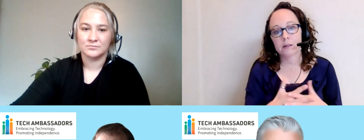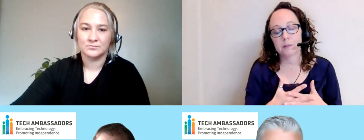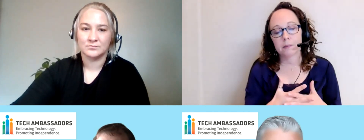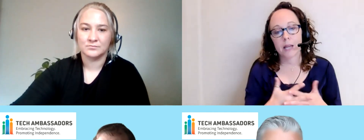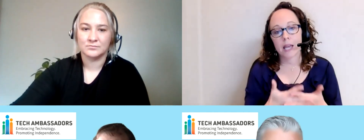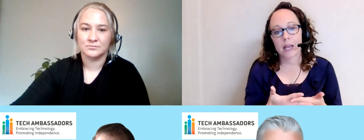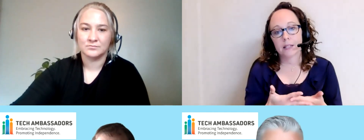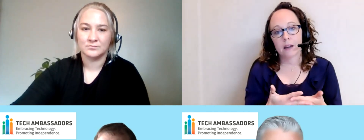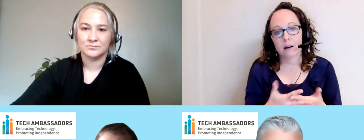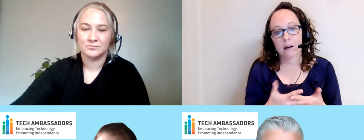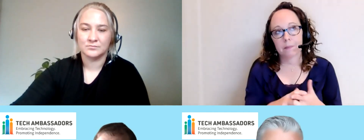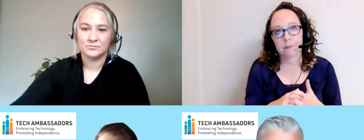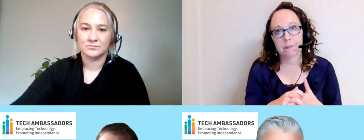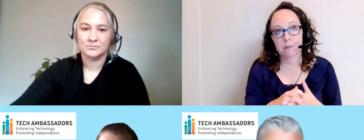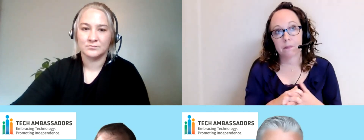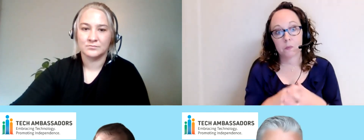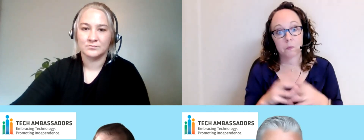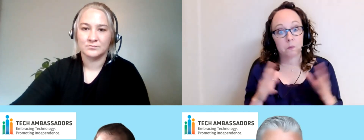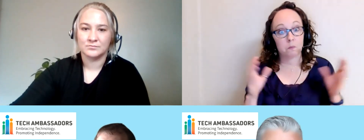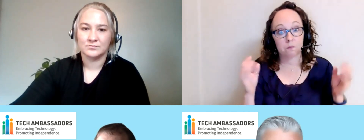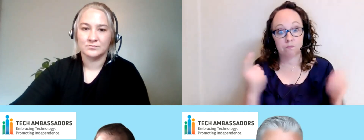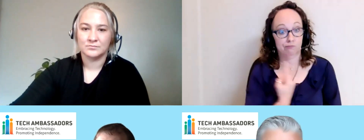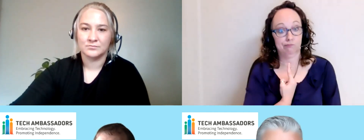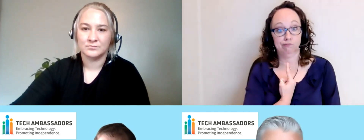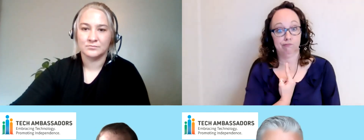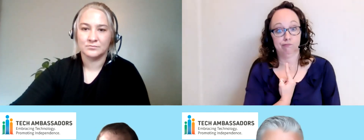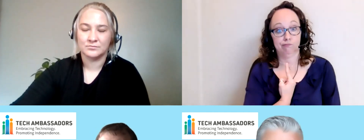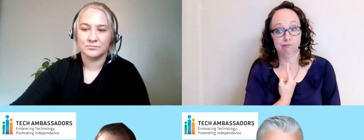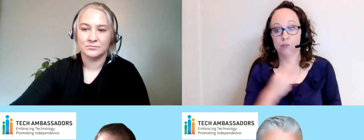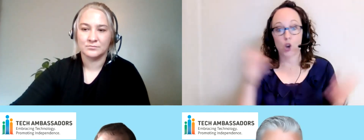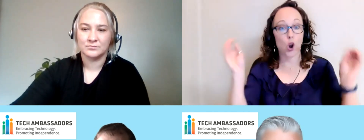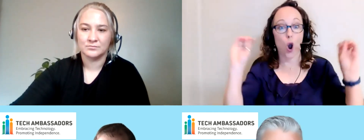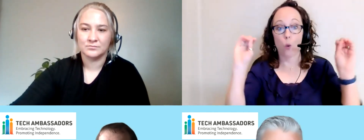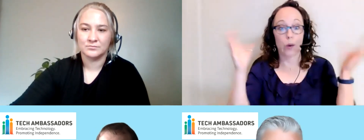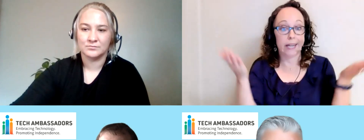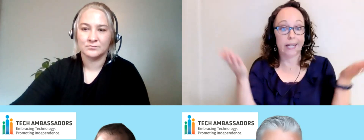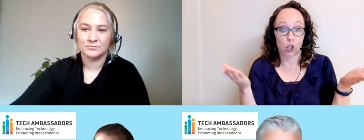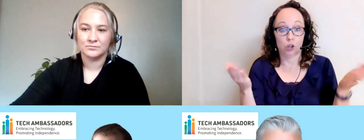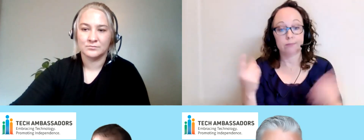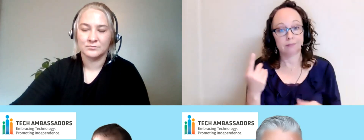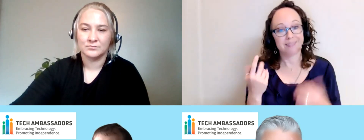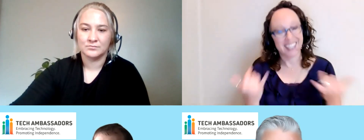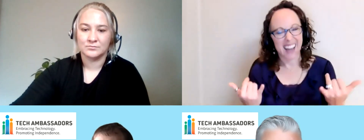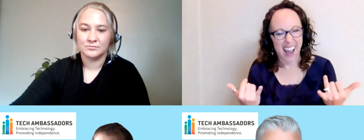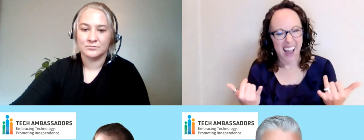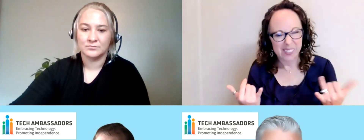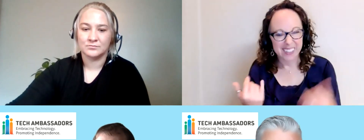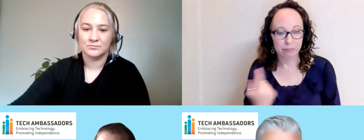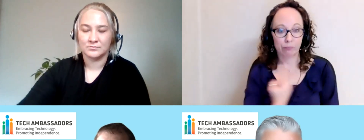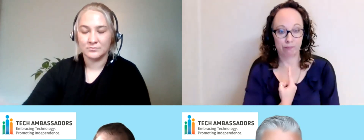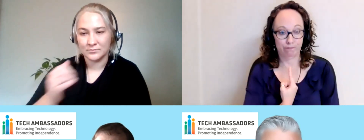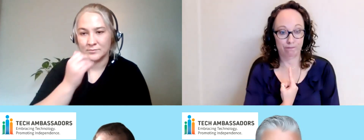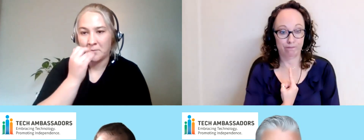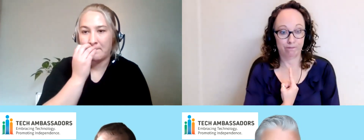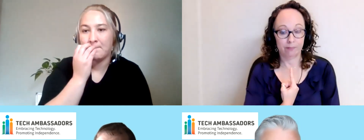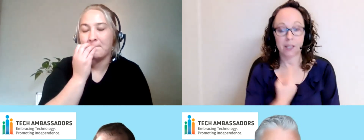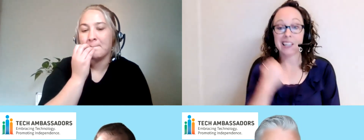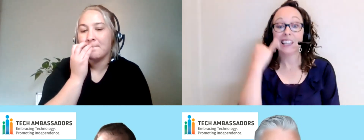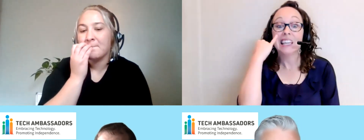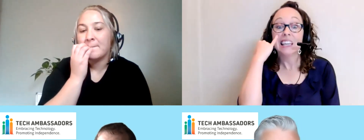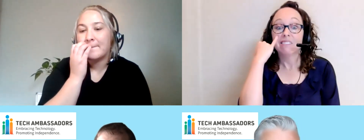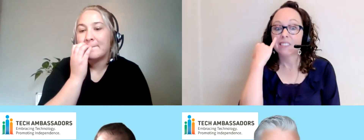and if no one's here, just like now, if I would